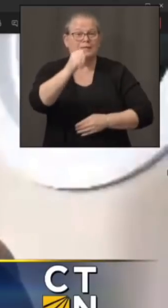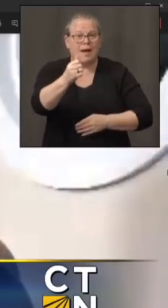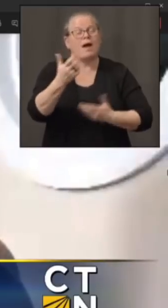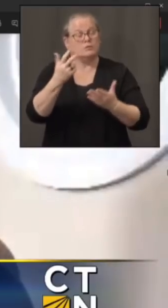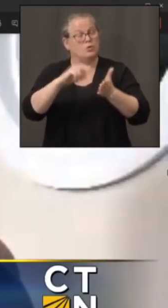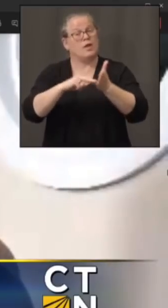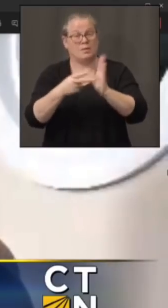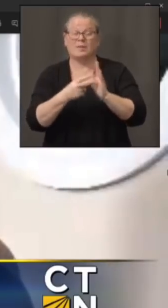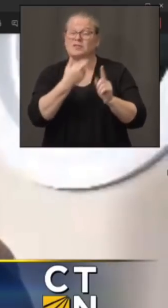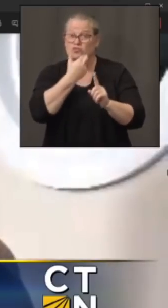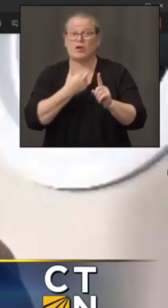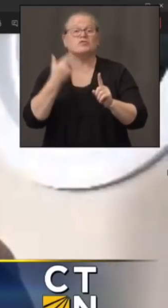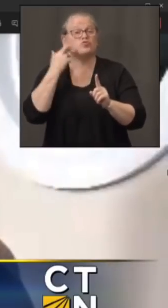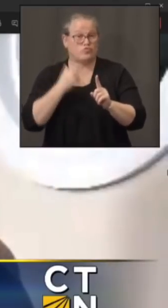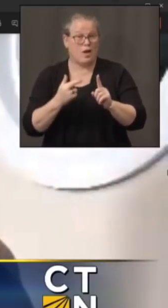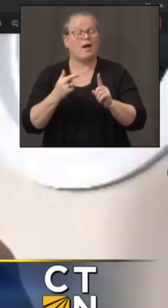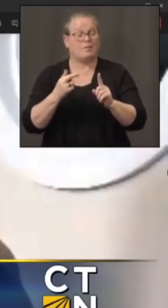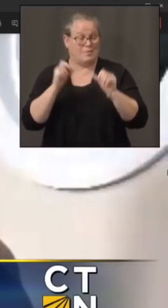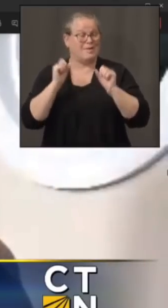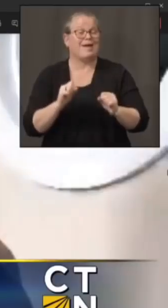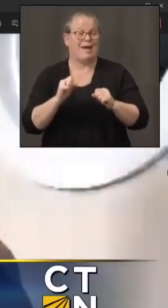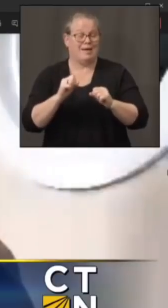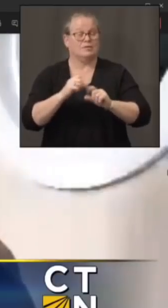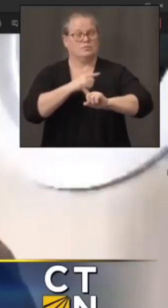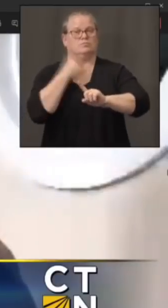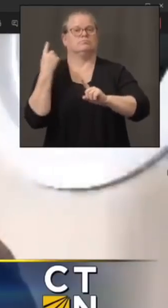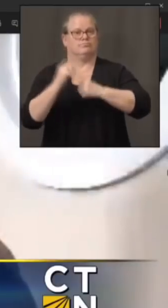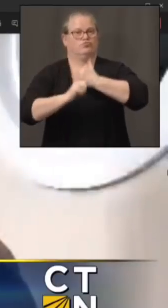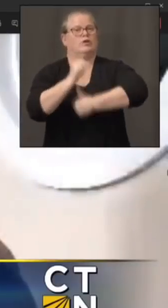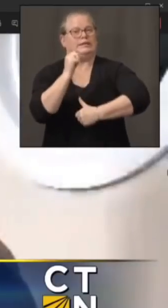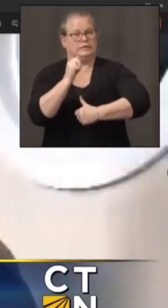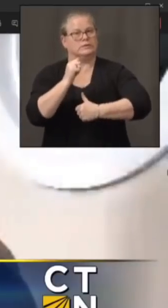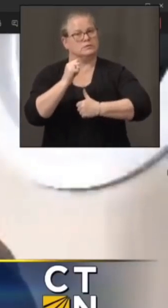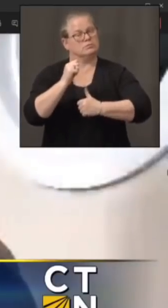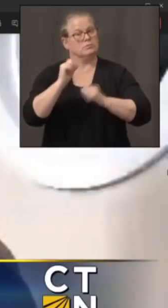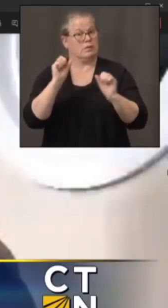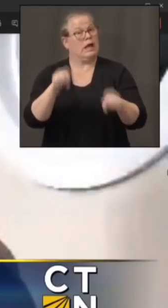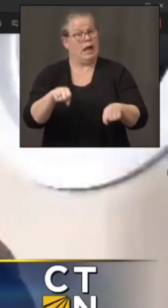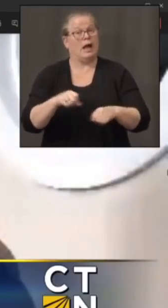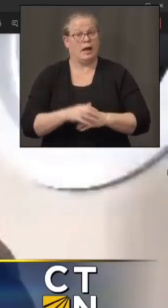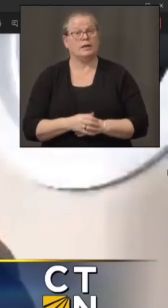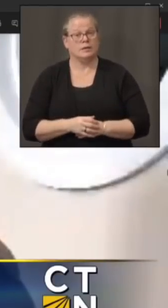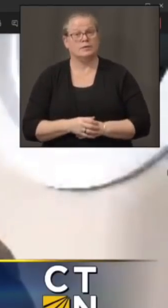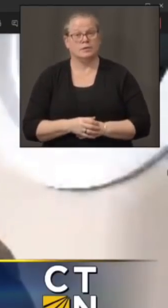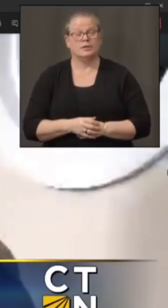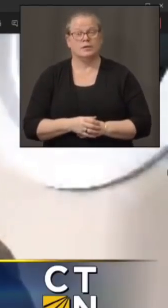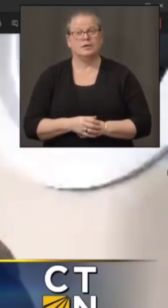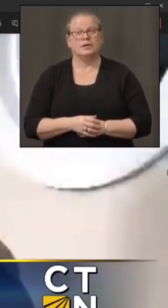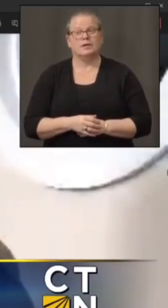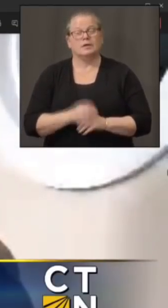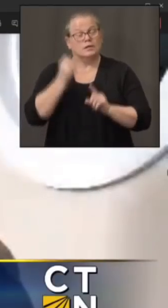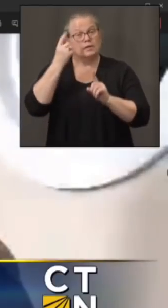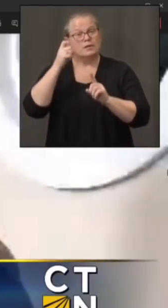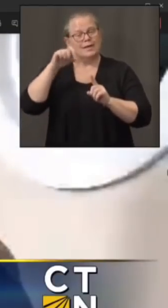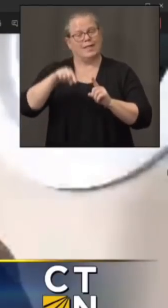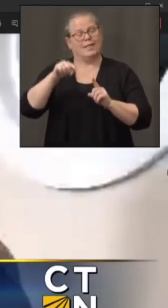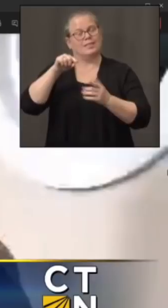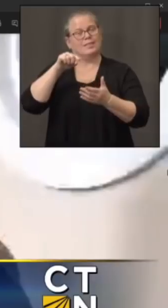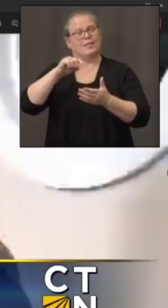risk for spread. And what we see is that this is a virus that transfers predominantly